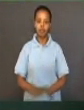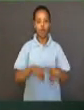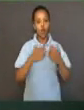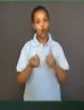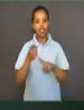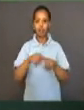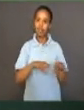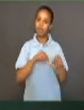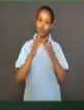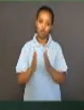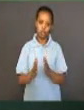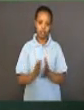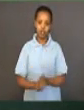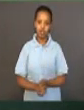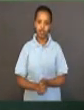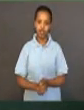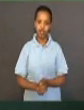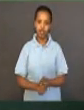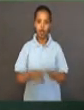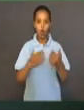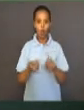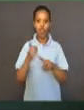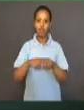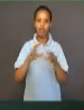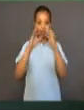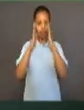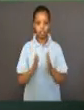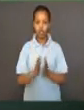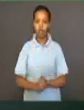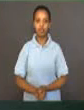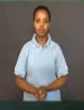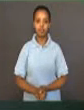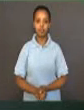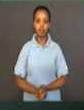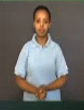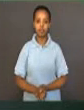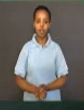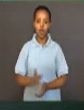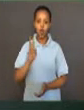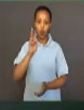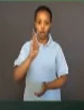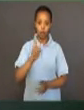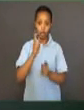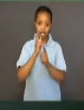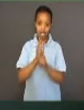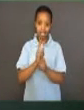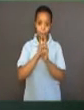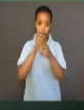Welcome back, students. Welcome back, teacher. Did you choose the 2